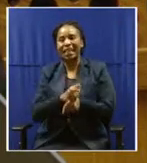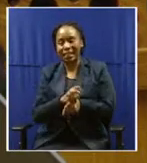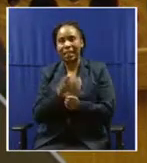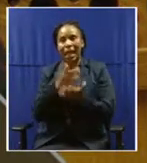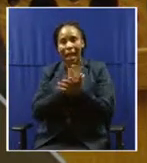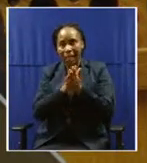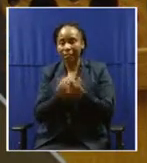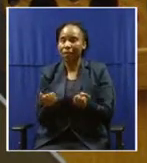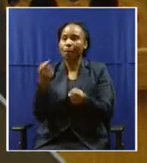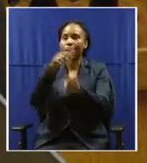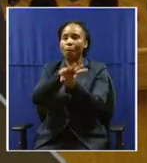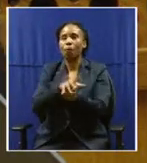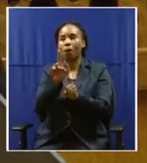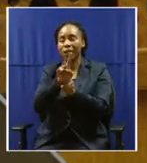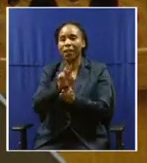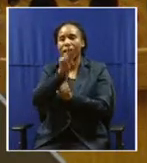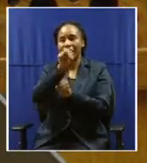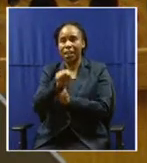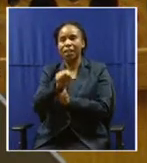the National Development Plan.